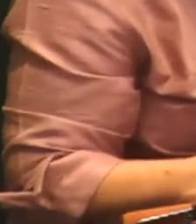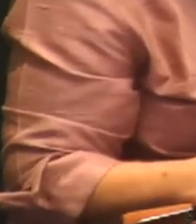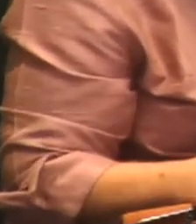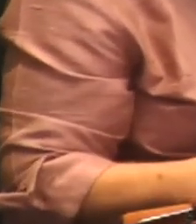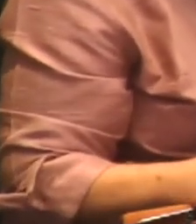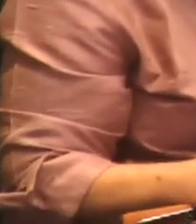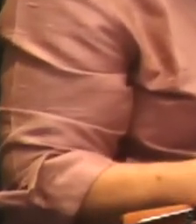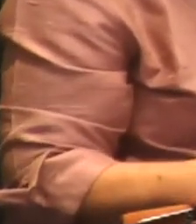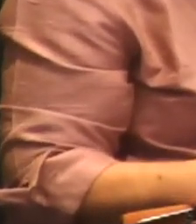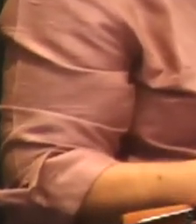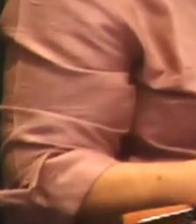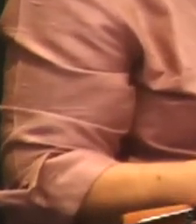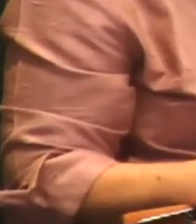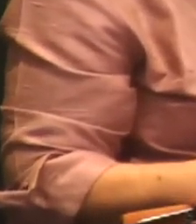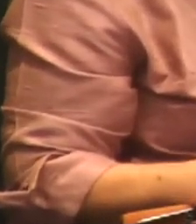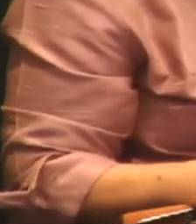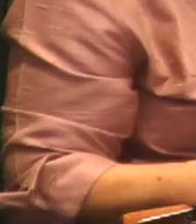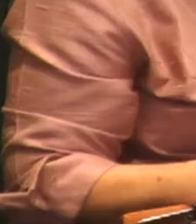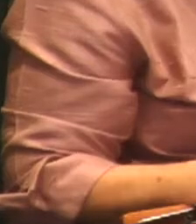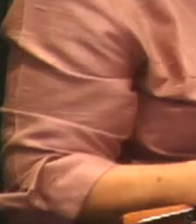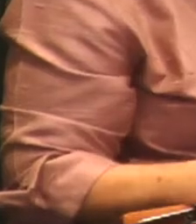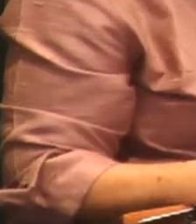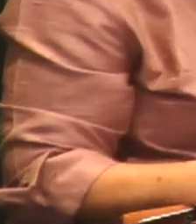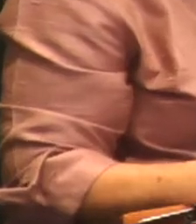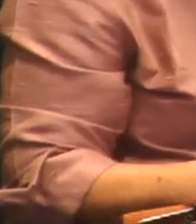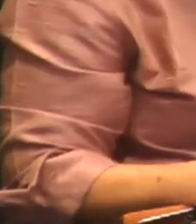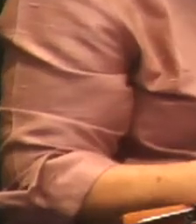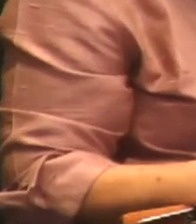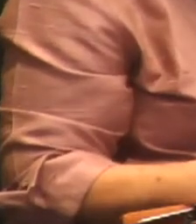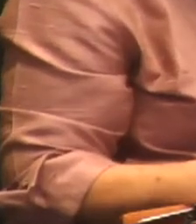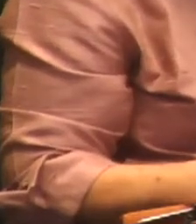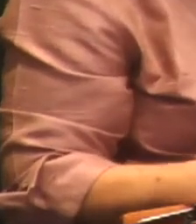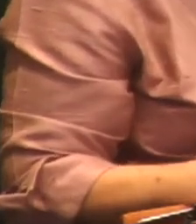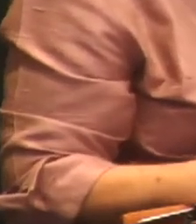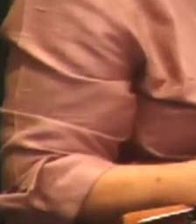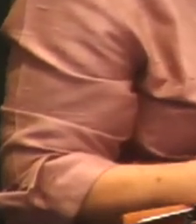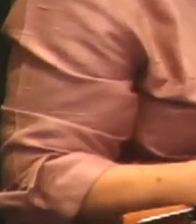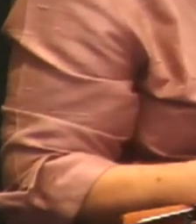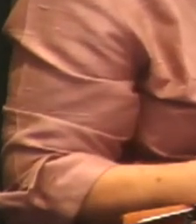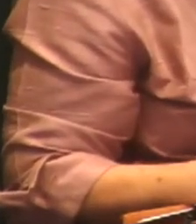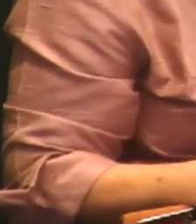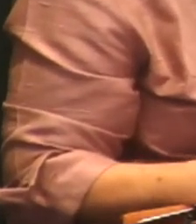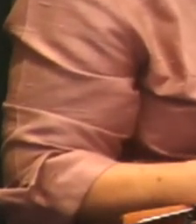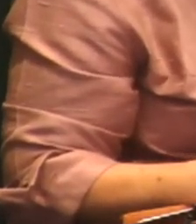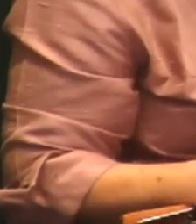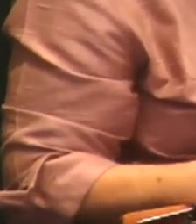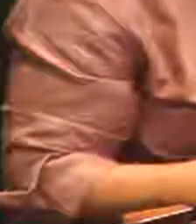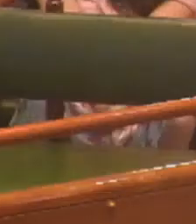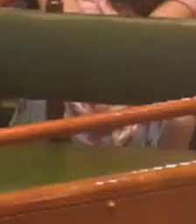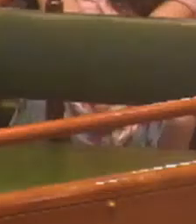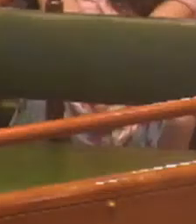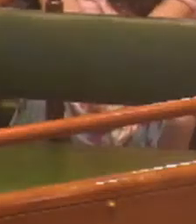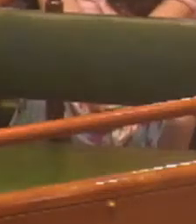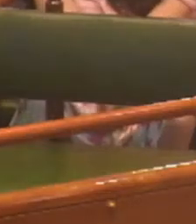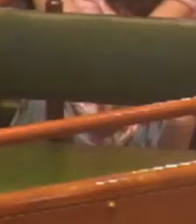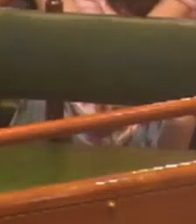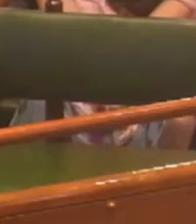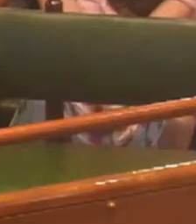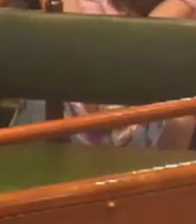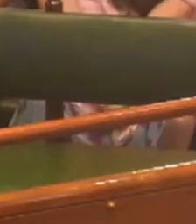have come from Arizona State University. And there are 14 of them. They're studying psychology. You're very welcome.